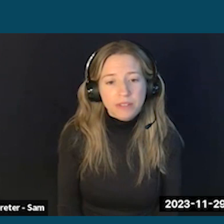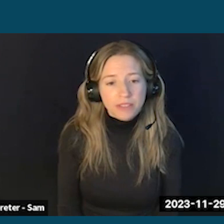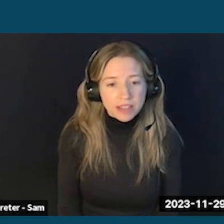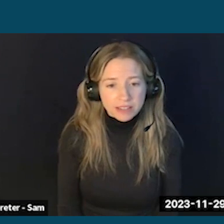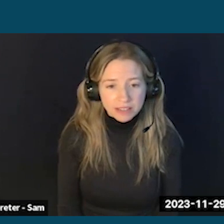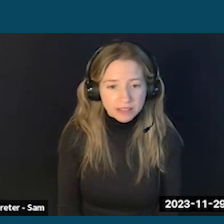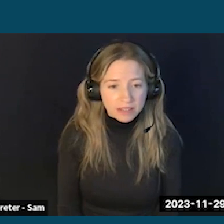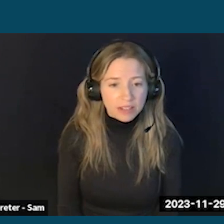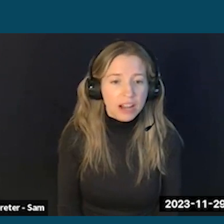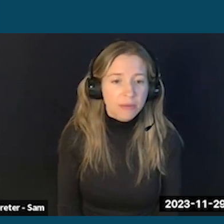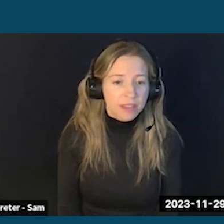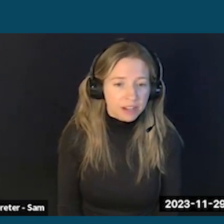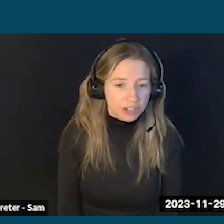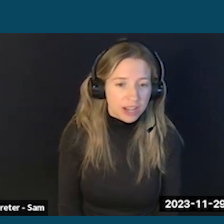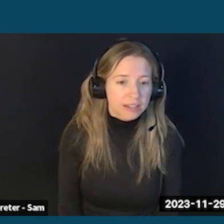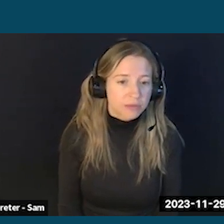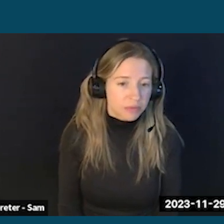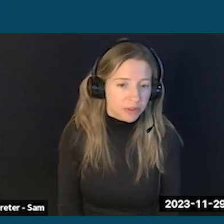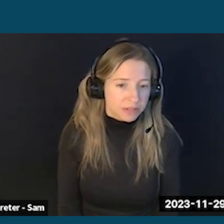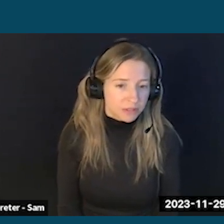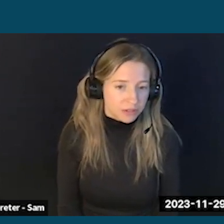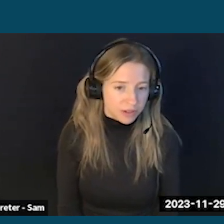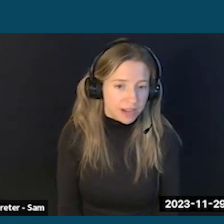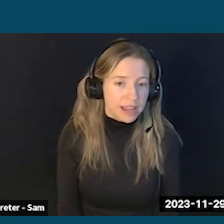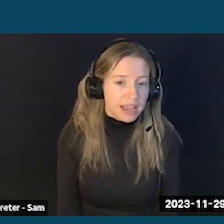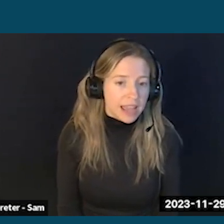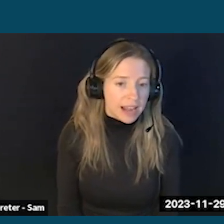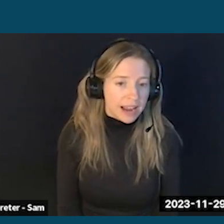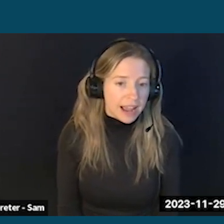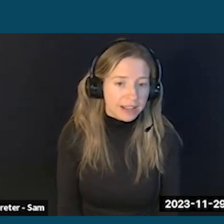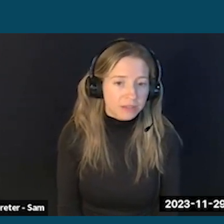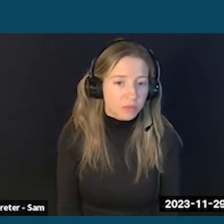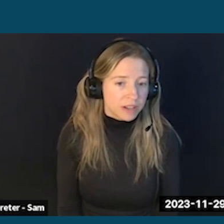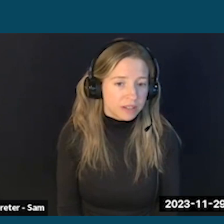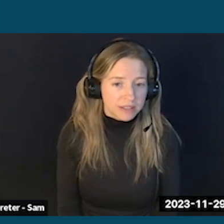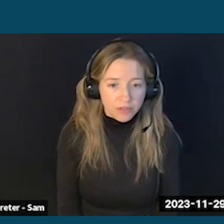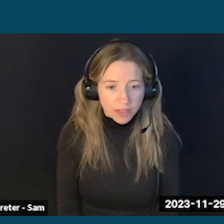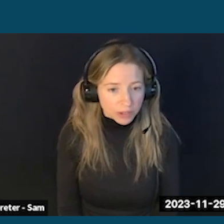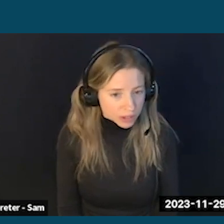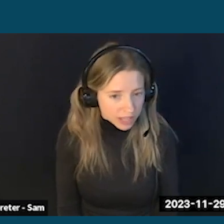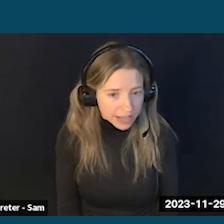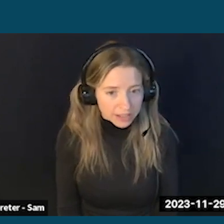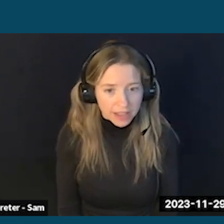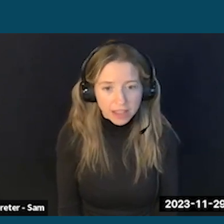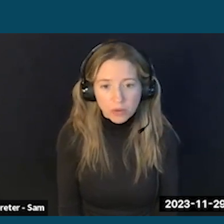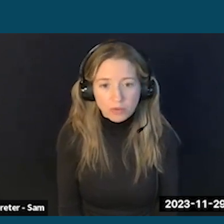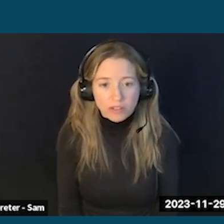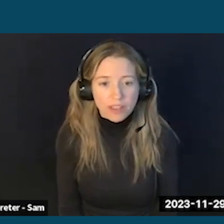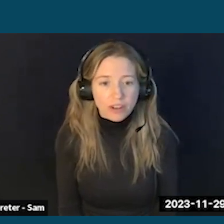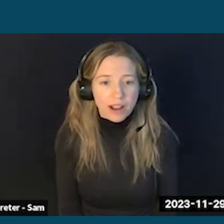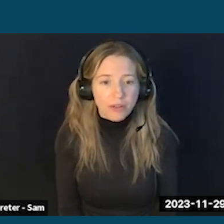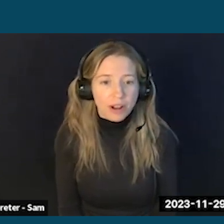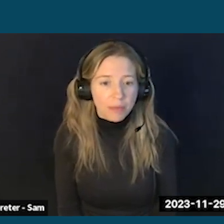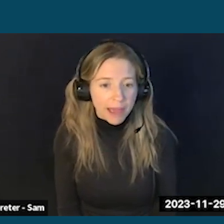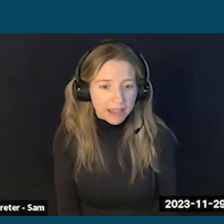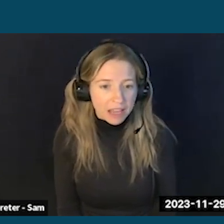When I was at the dentist, I was getting checked. It was a pre-surgery. And I asked, what does everything look like to